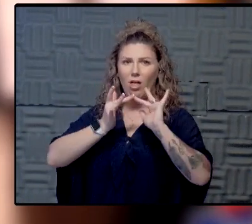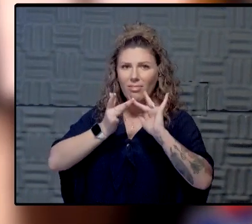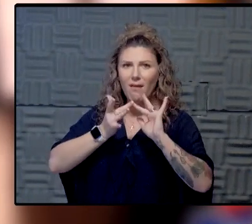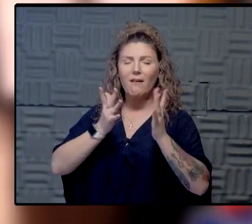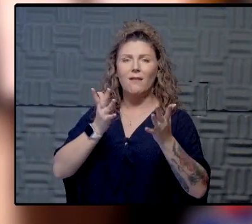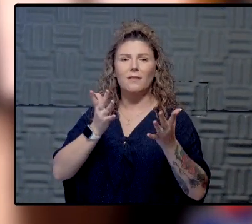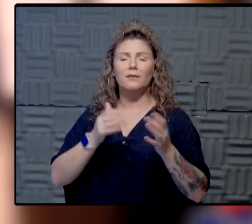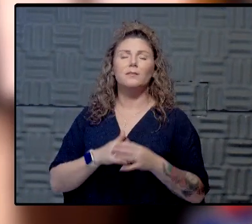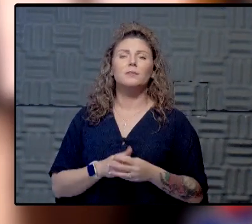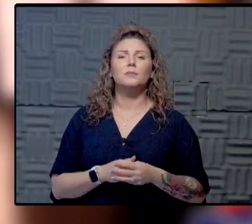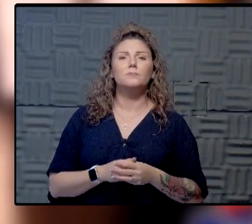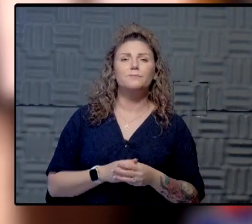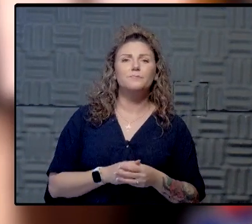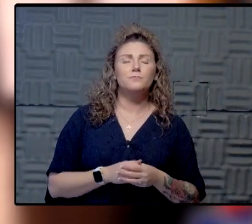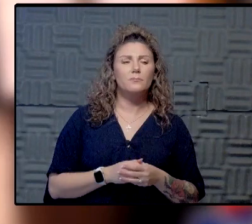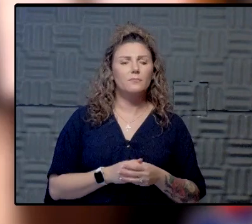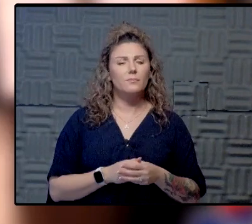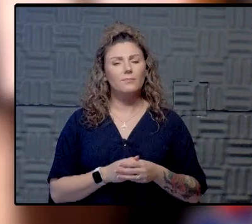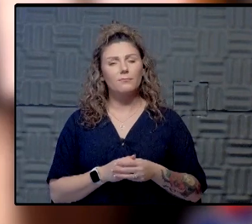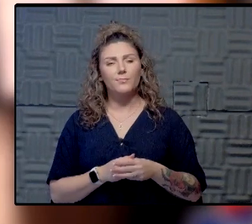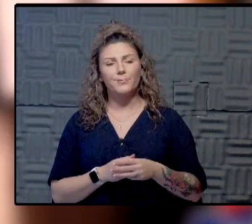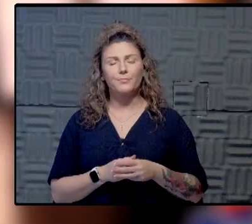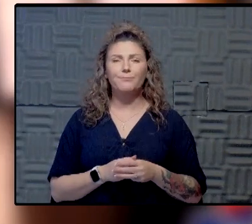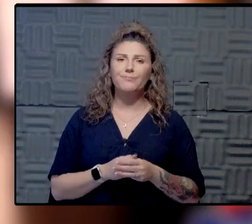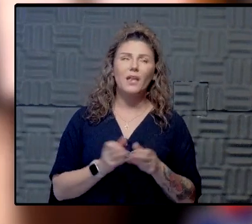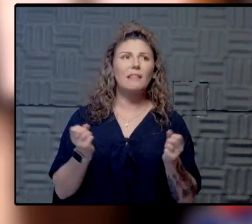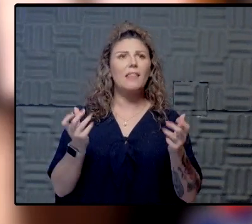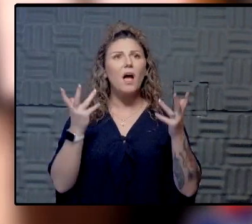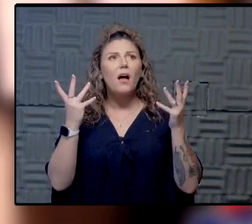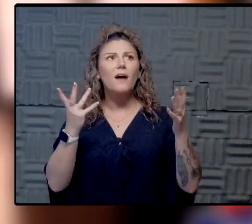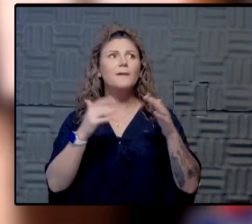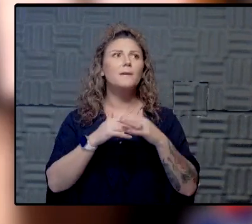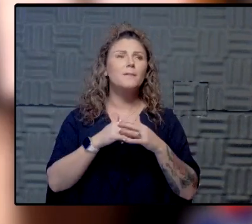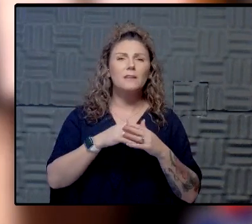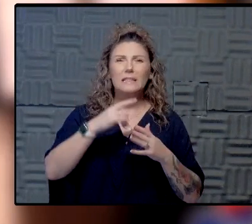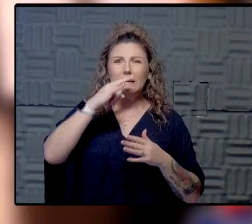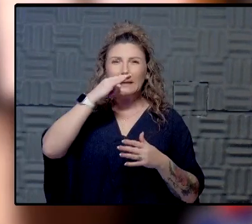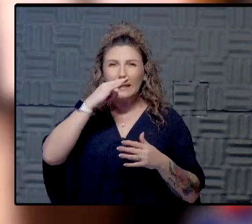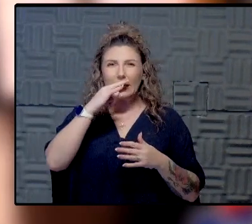down. There's just been a lot of kids who have not